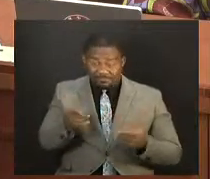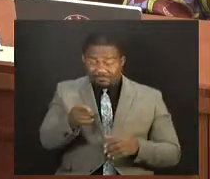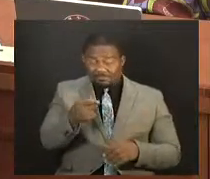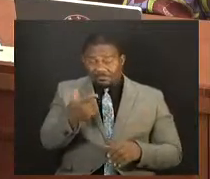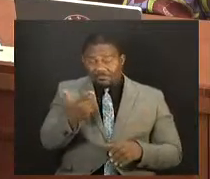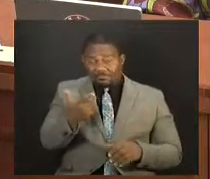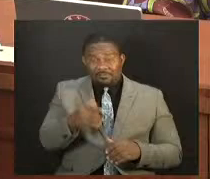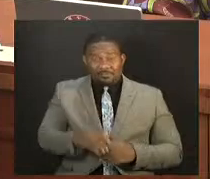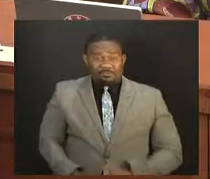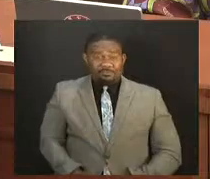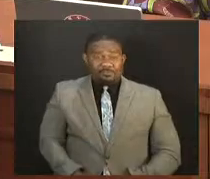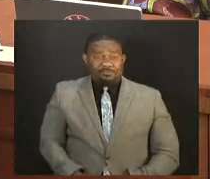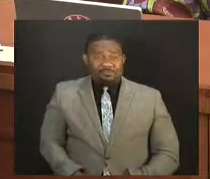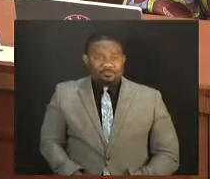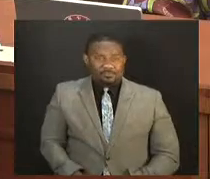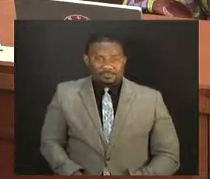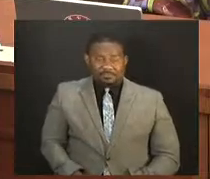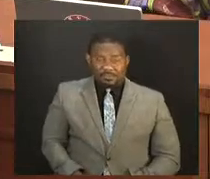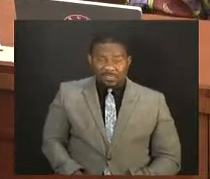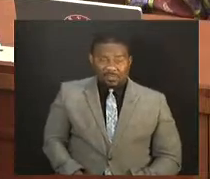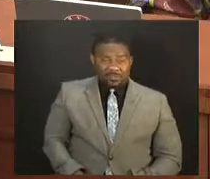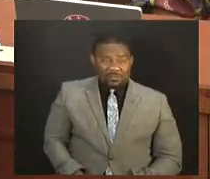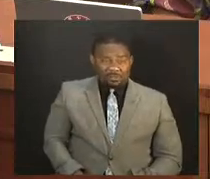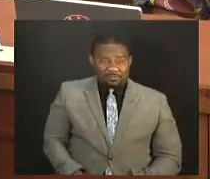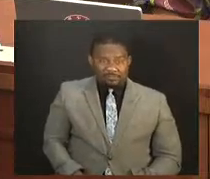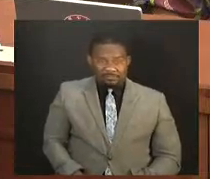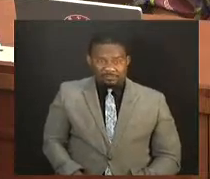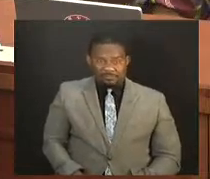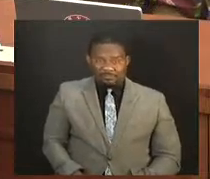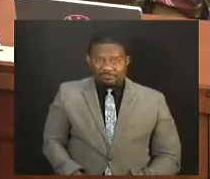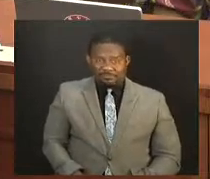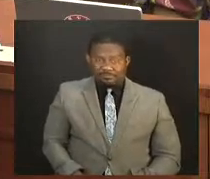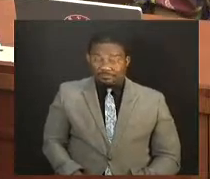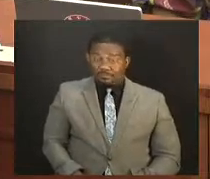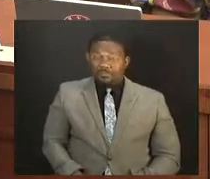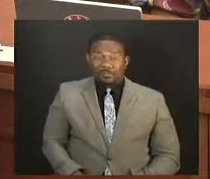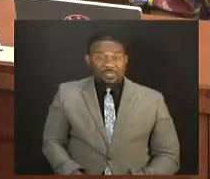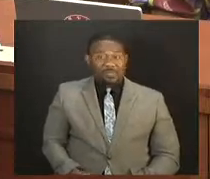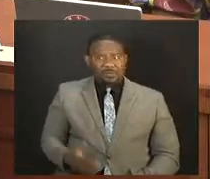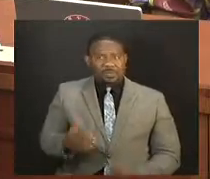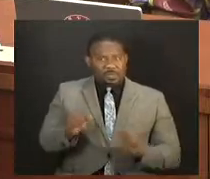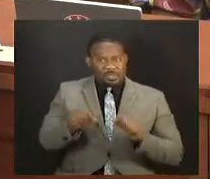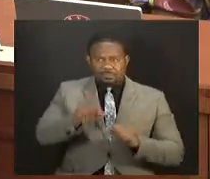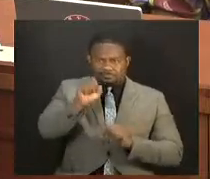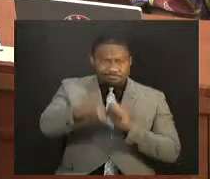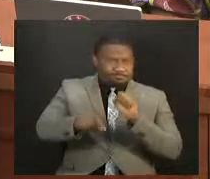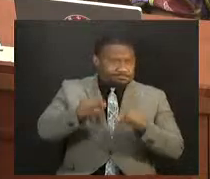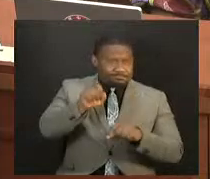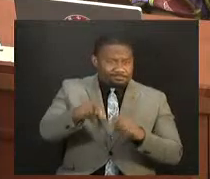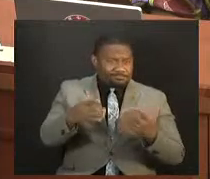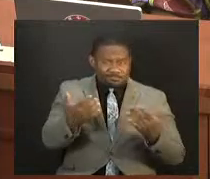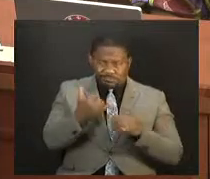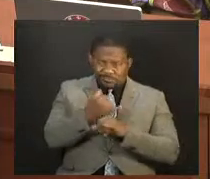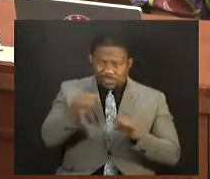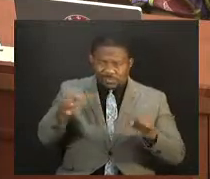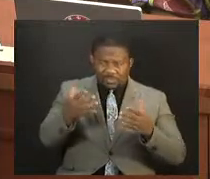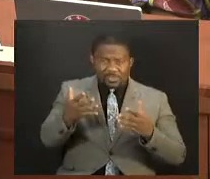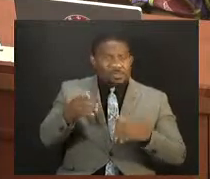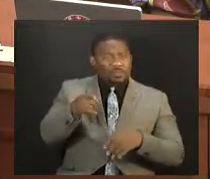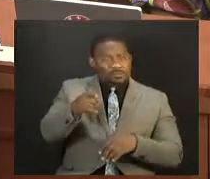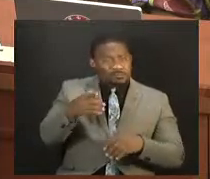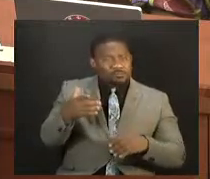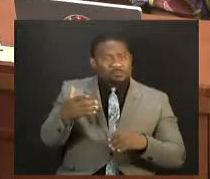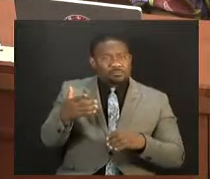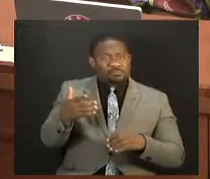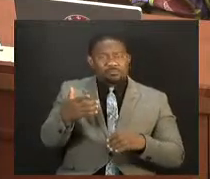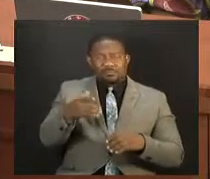because these questions are asked at the Committee of the Whole sittings, because for independent constitutional bodies, it should be at